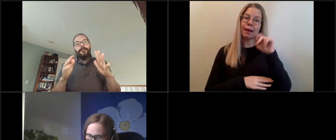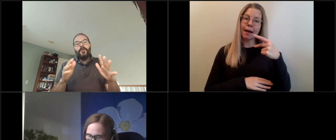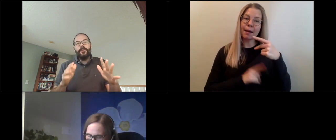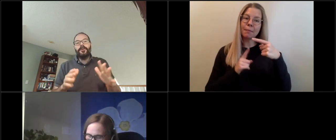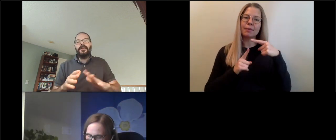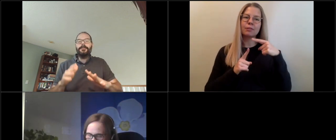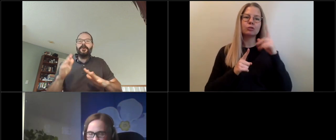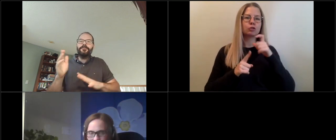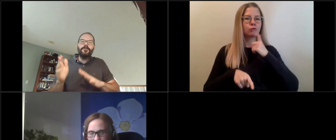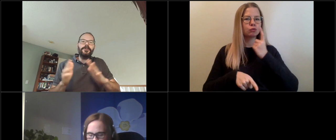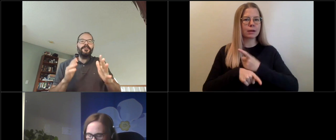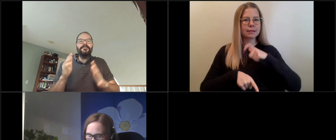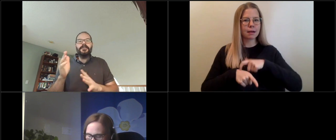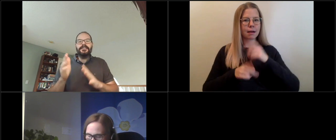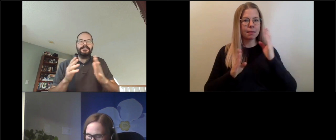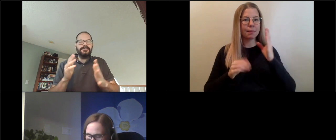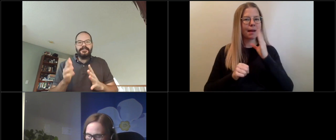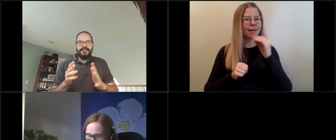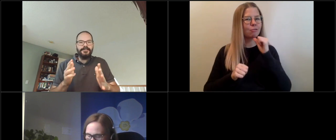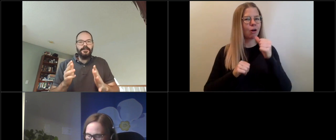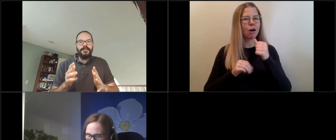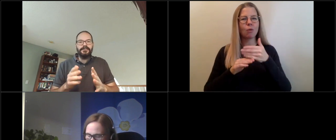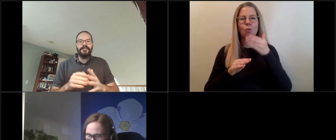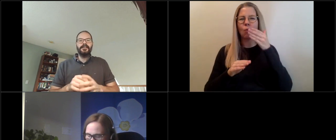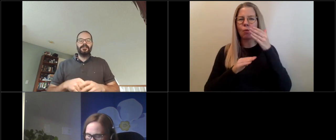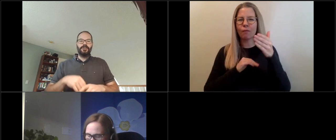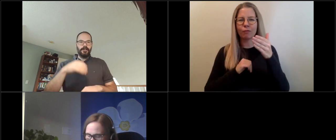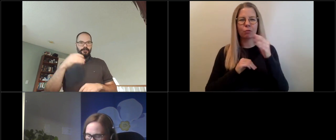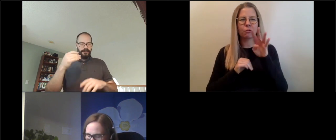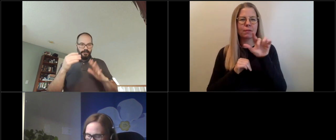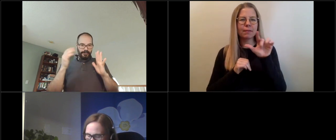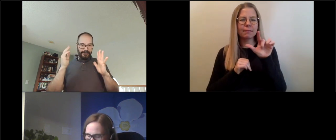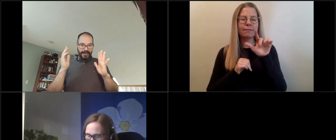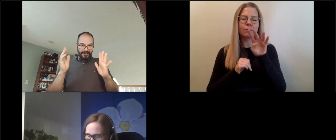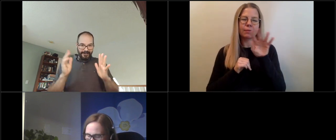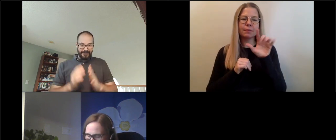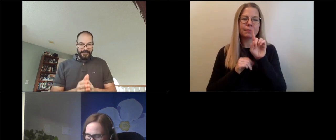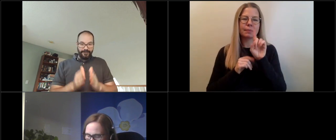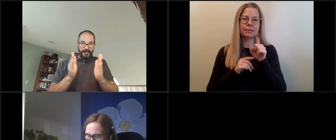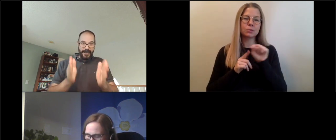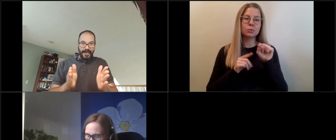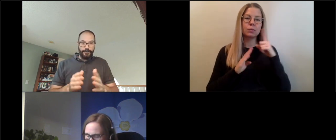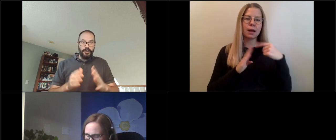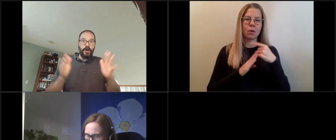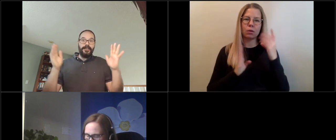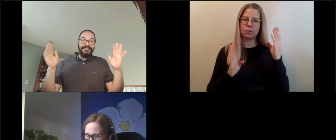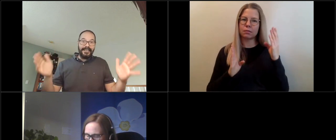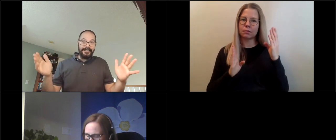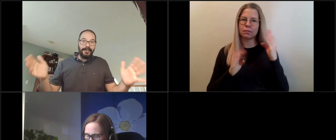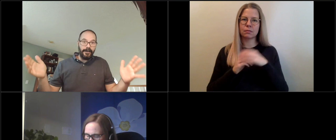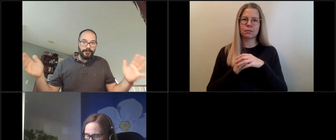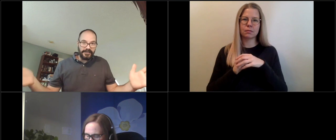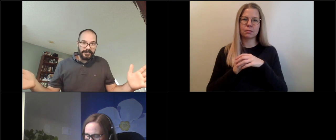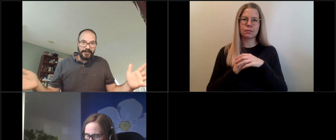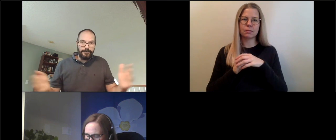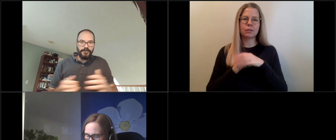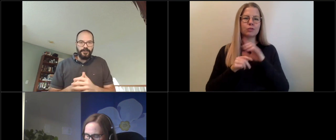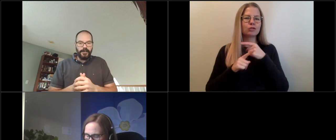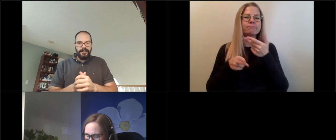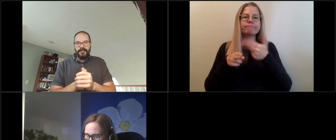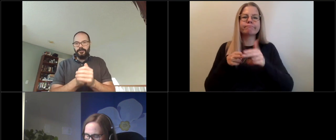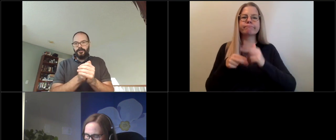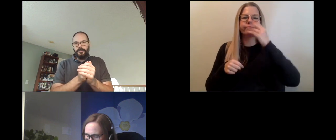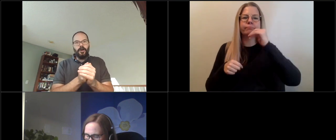not more than about 45 minutes to 60 minutes. The idea is to have a nap, not a daytime sleep.